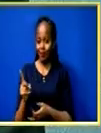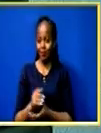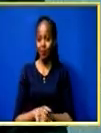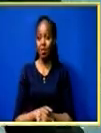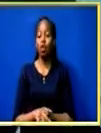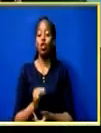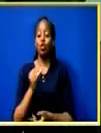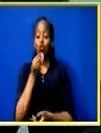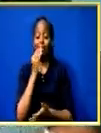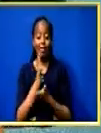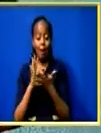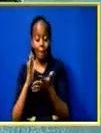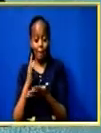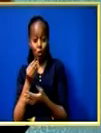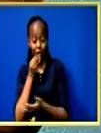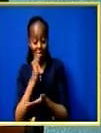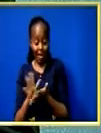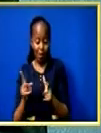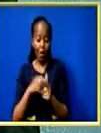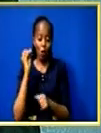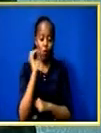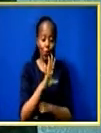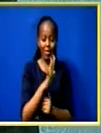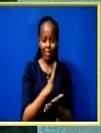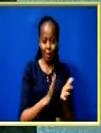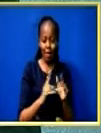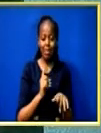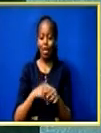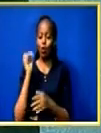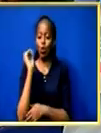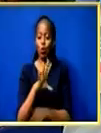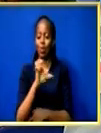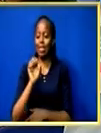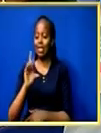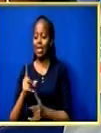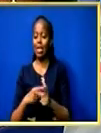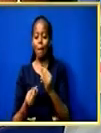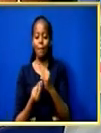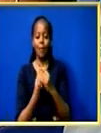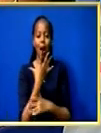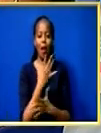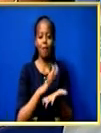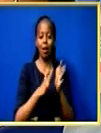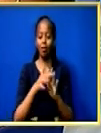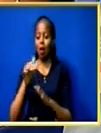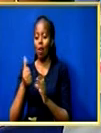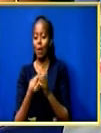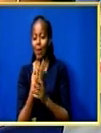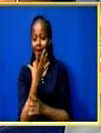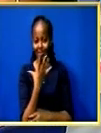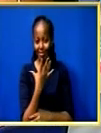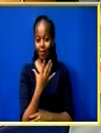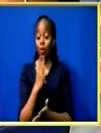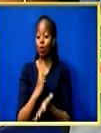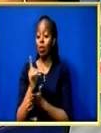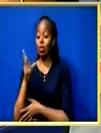you eat some part, you throw some part. Sure thing. Yeah. So as you throw the seed, it germinates into another Plant. So actually